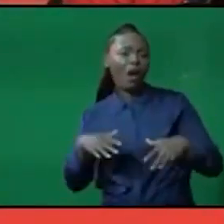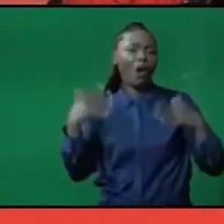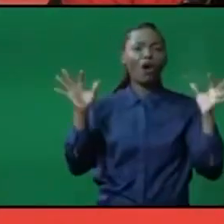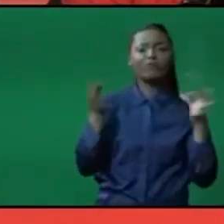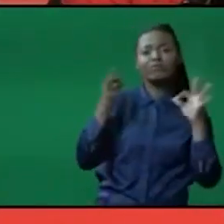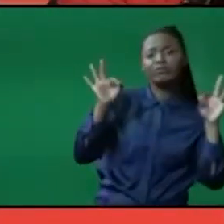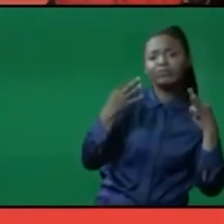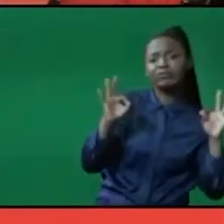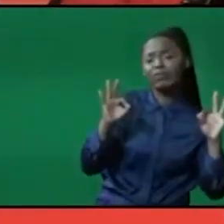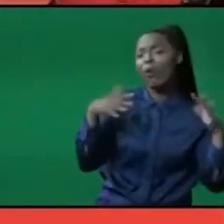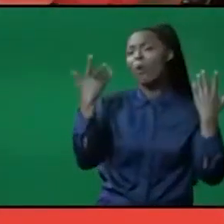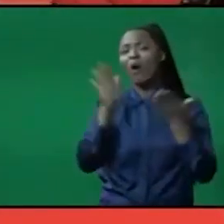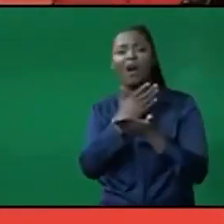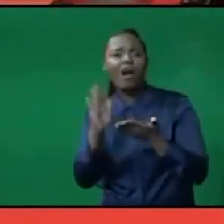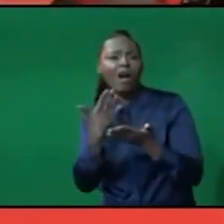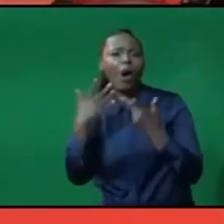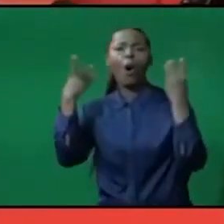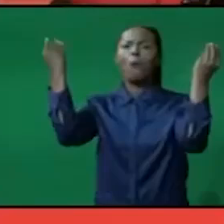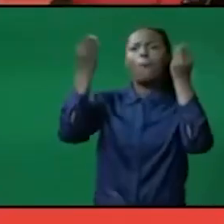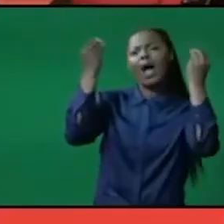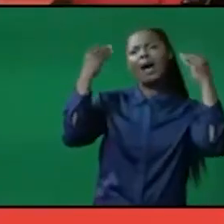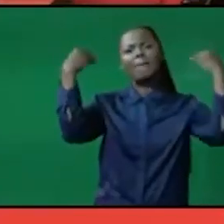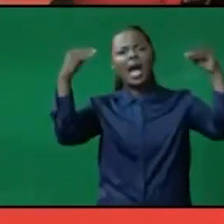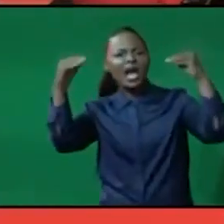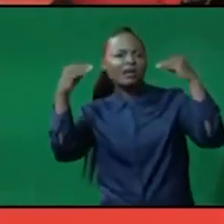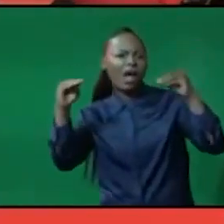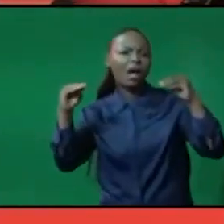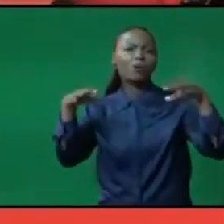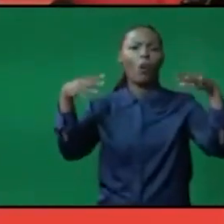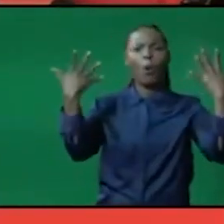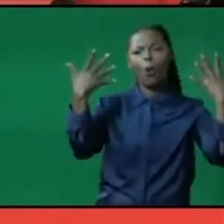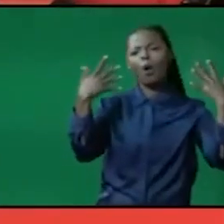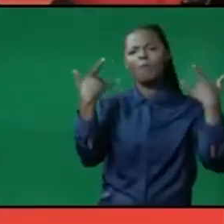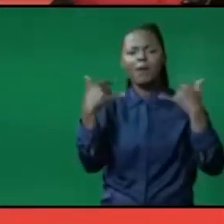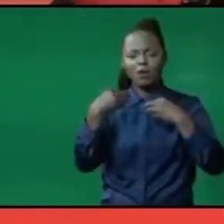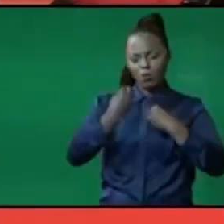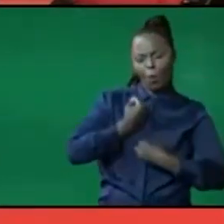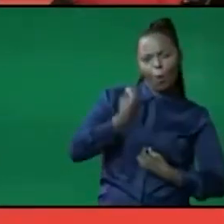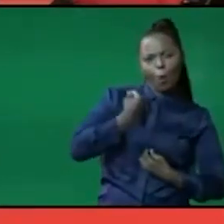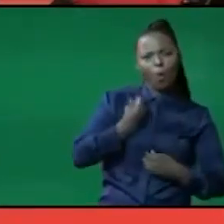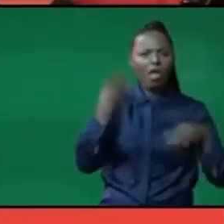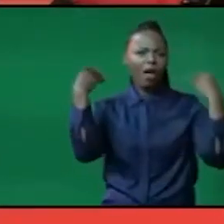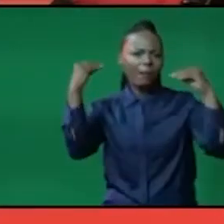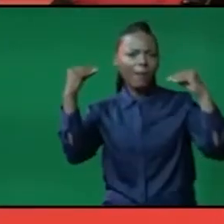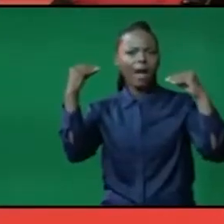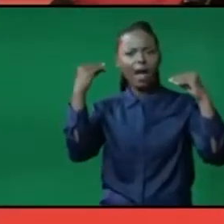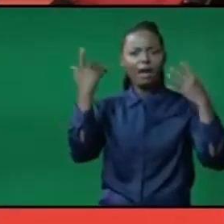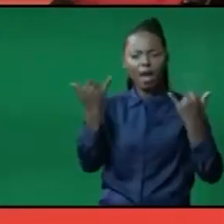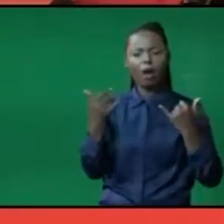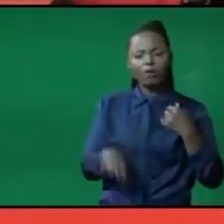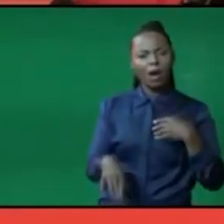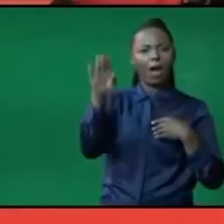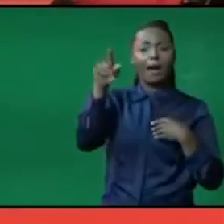musician, well-known businessman, emerging young entrepreneur. Those are the people who must be bringing